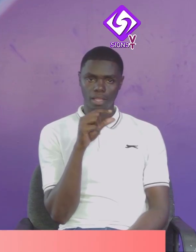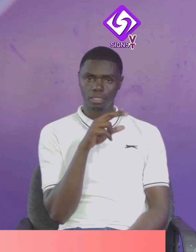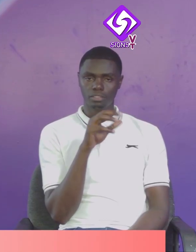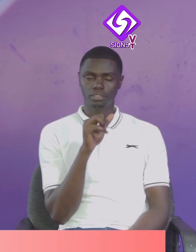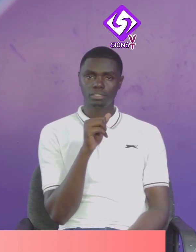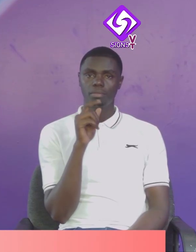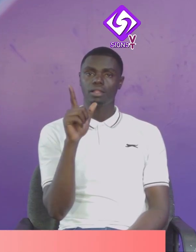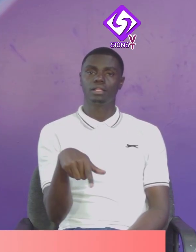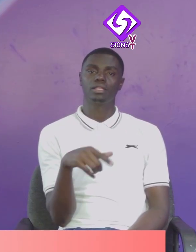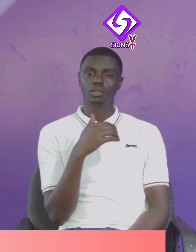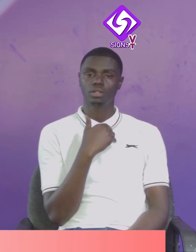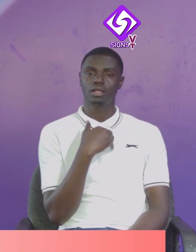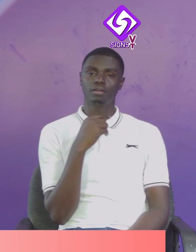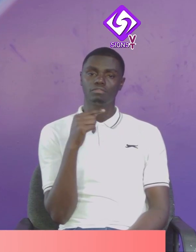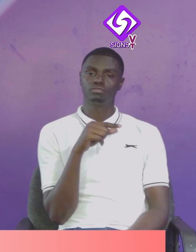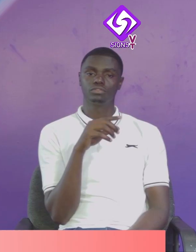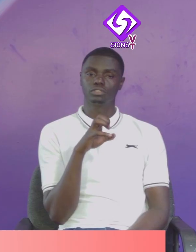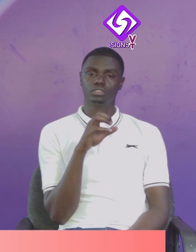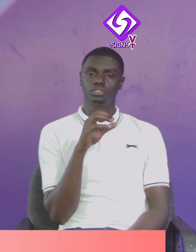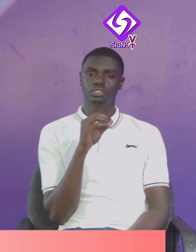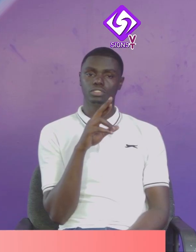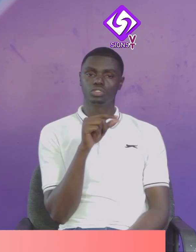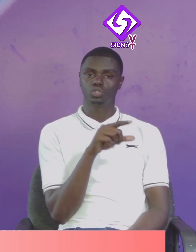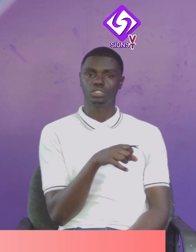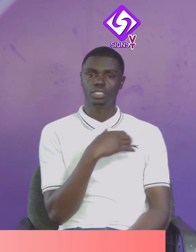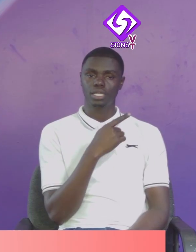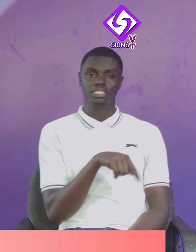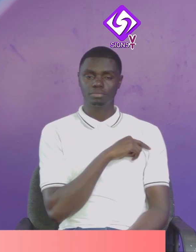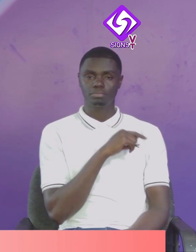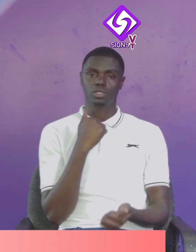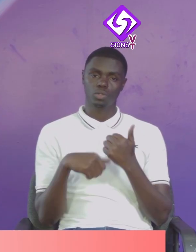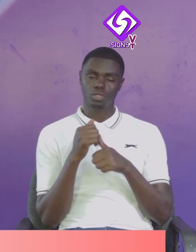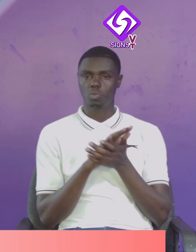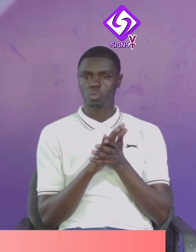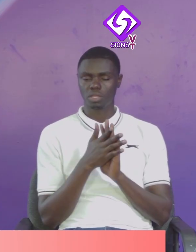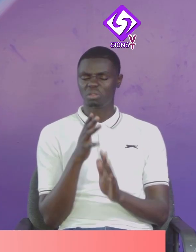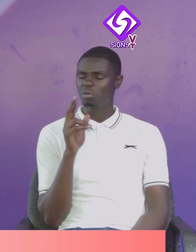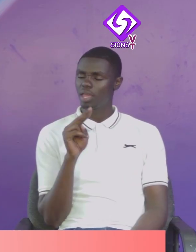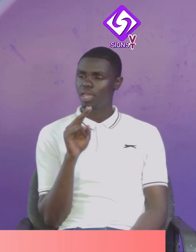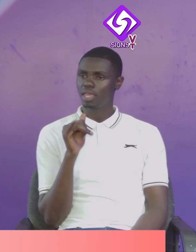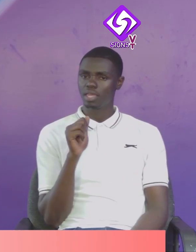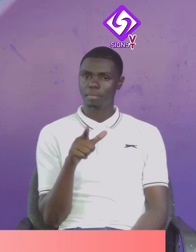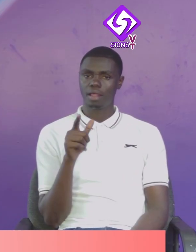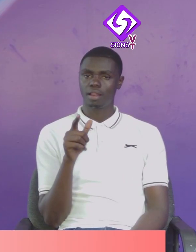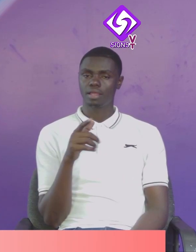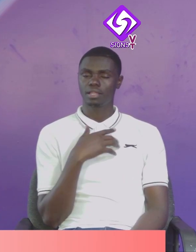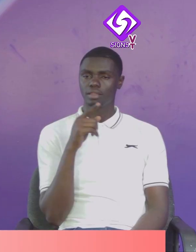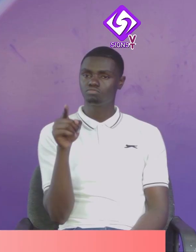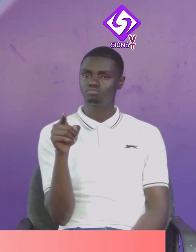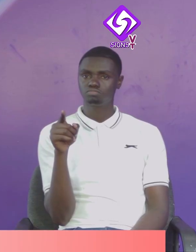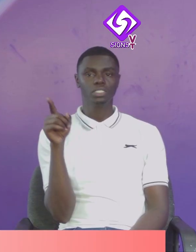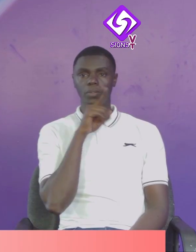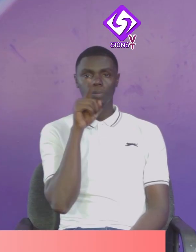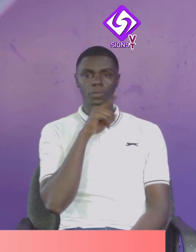Later on, we'll be having Georgia and Spain also in action. Spain without Yamin Yamal, but Georgia also another tough